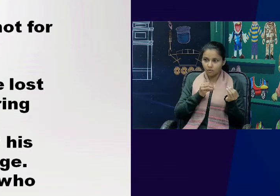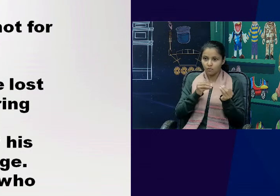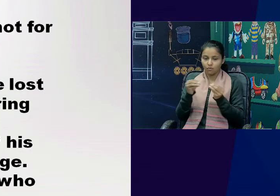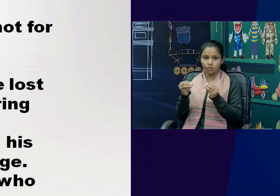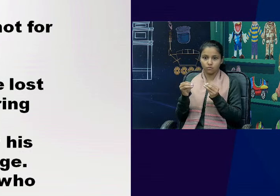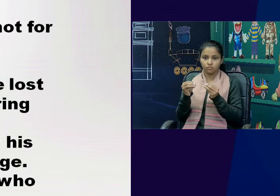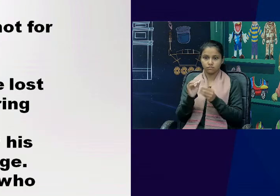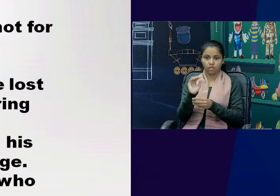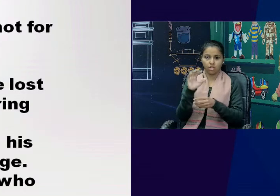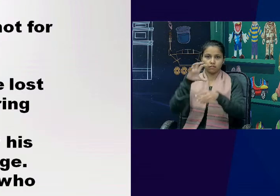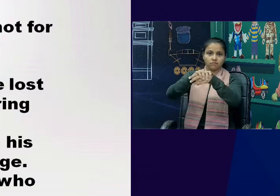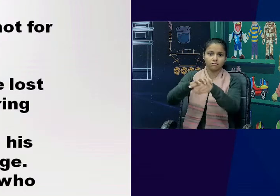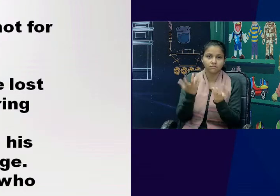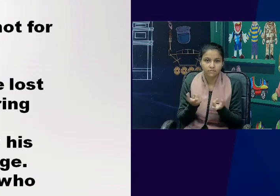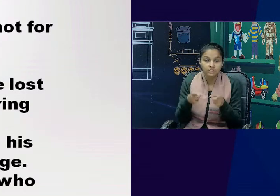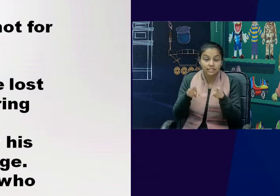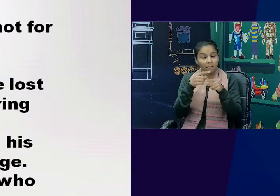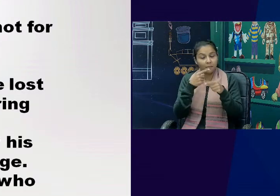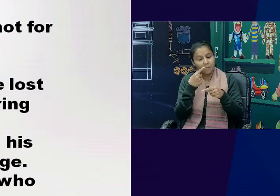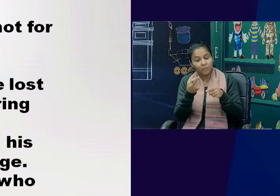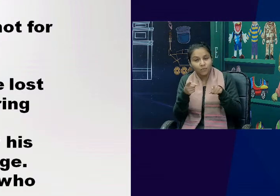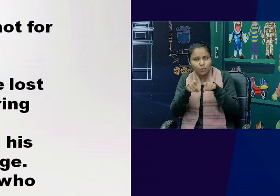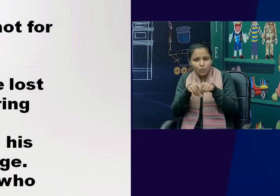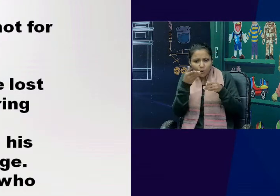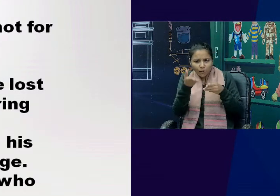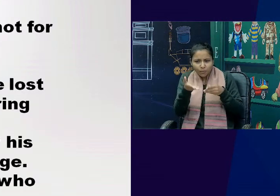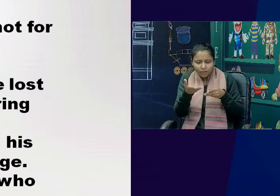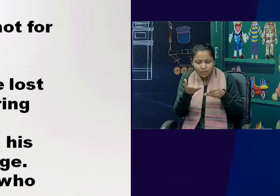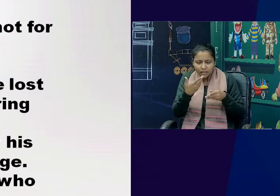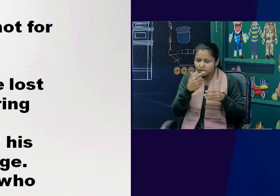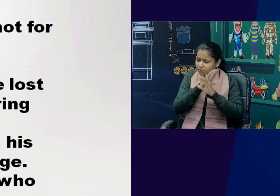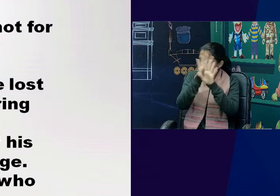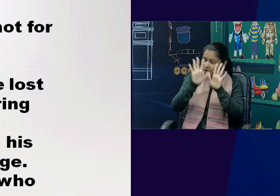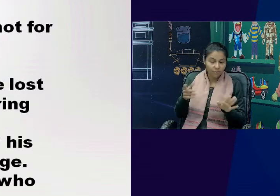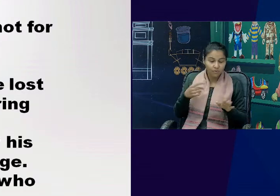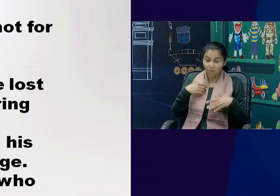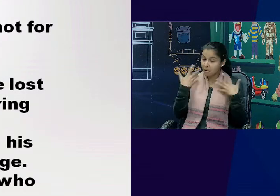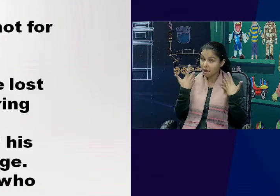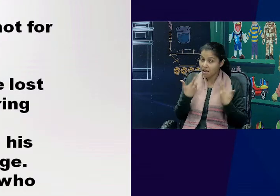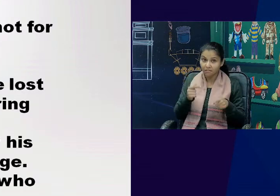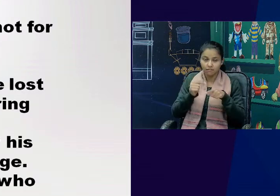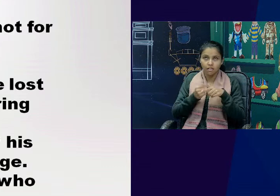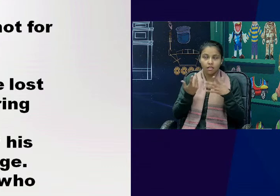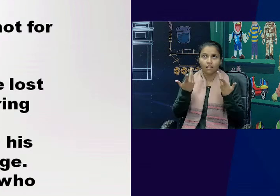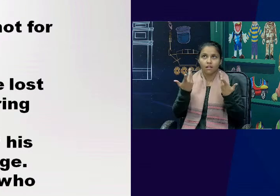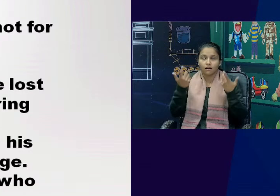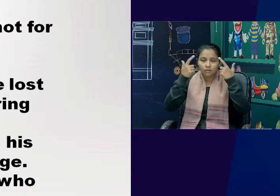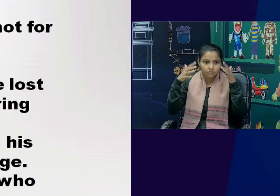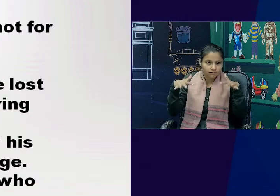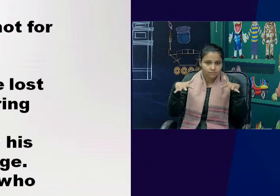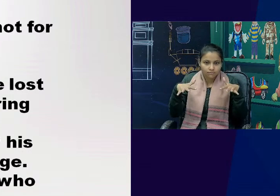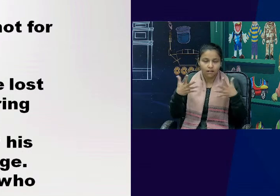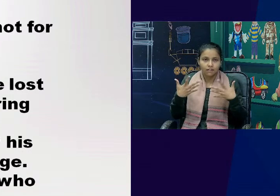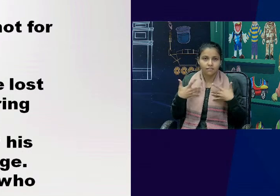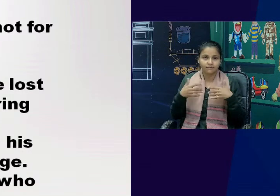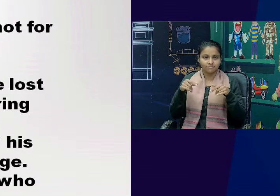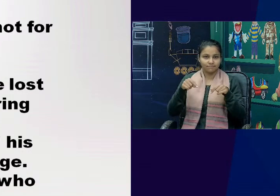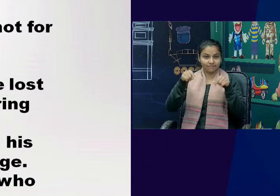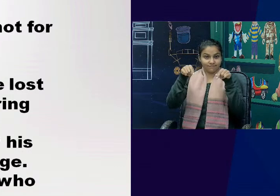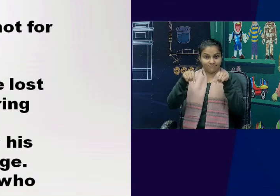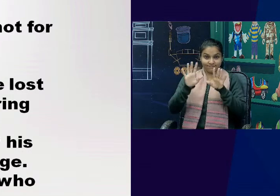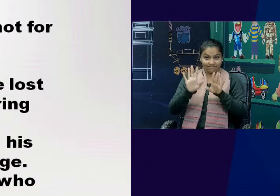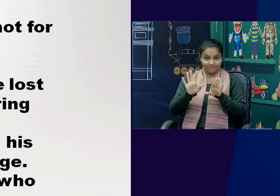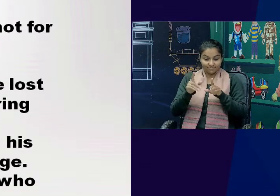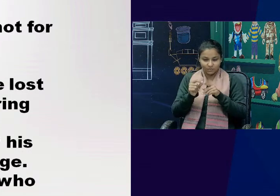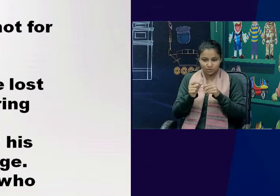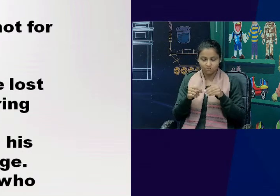snake would have bitten him. So there he had no option just to be stable there in a state of